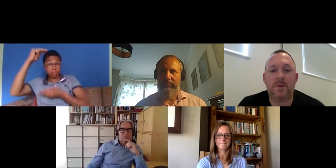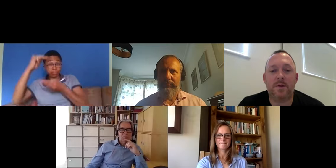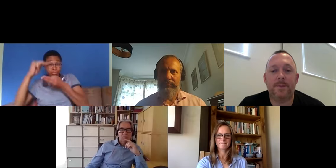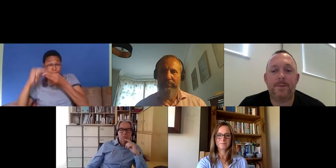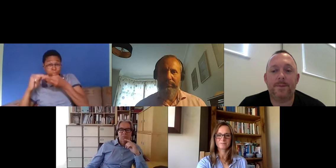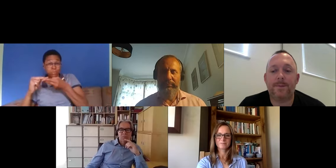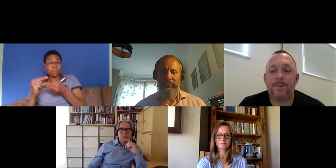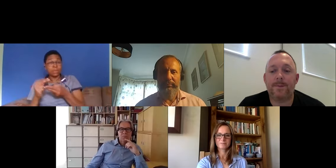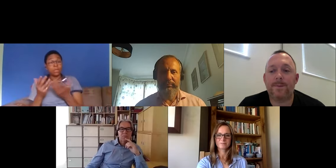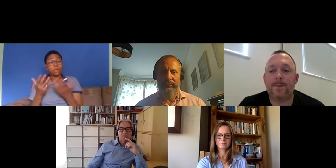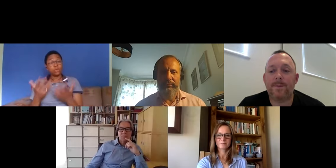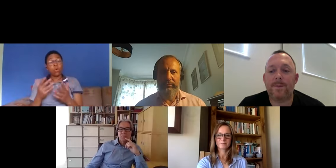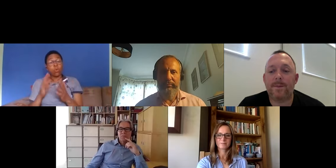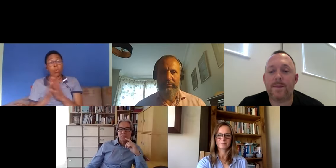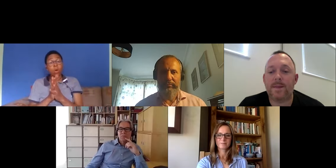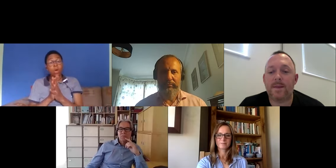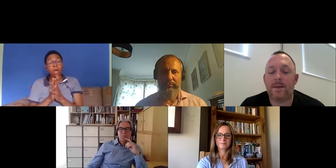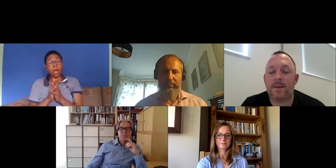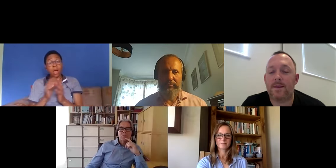up?